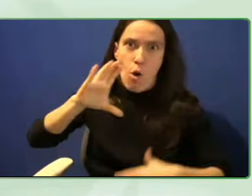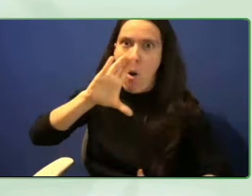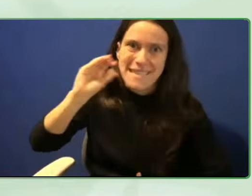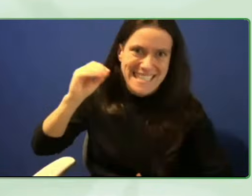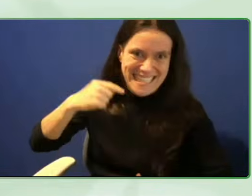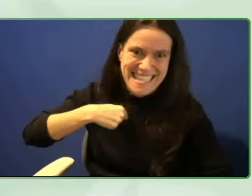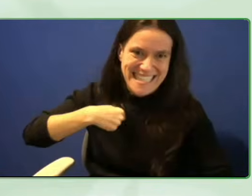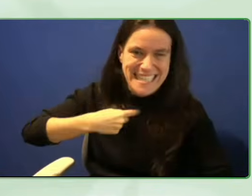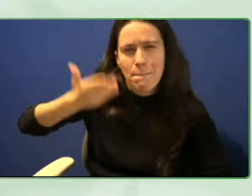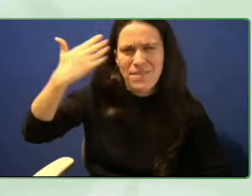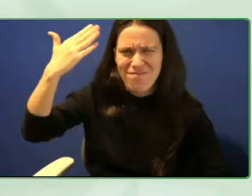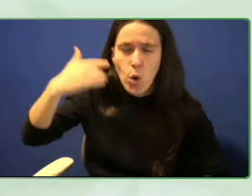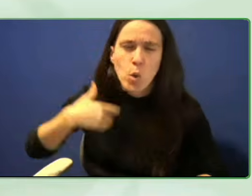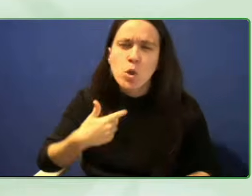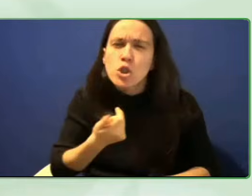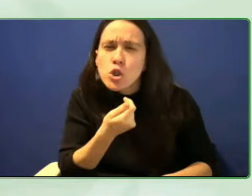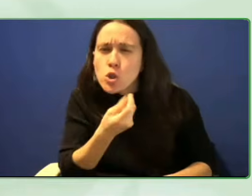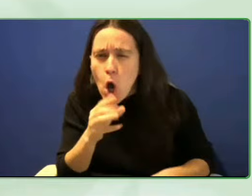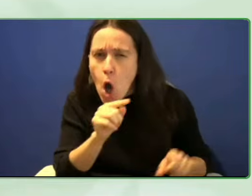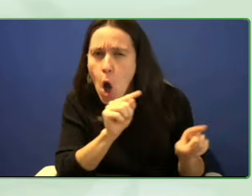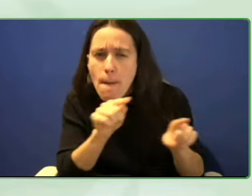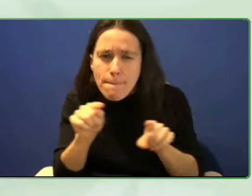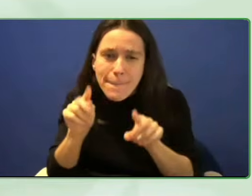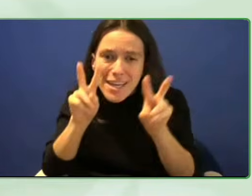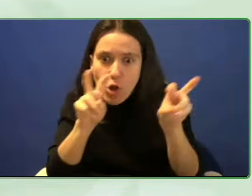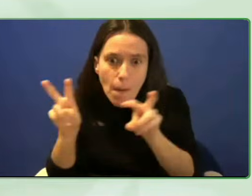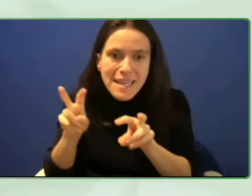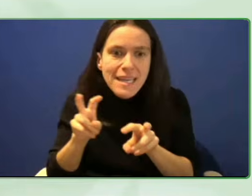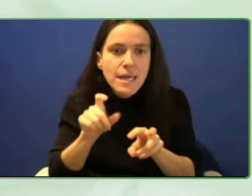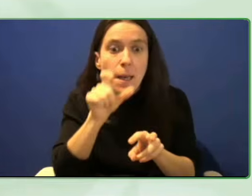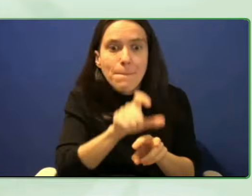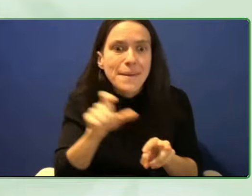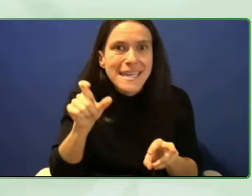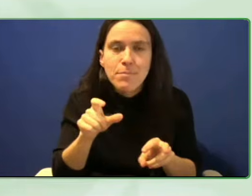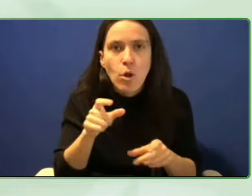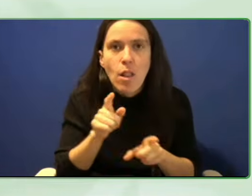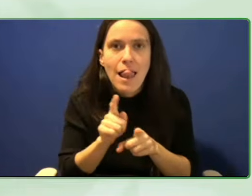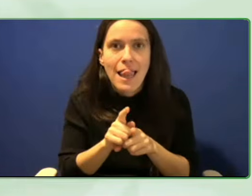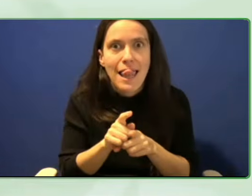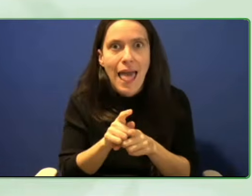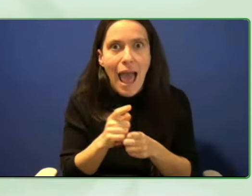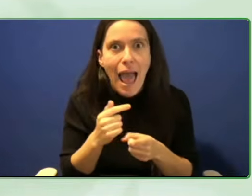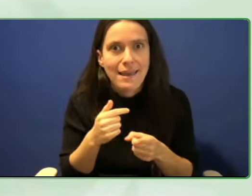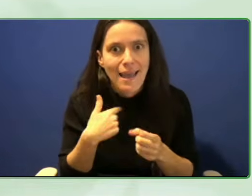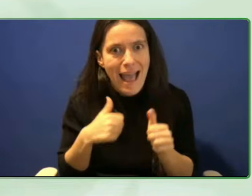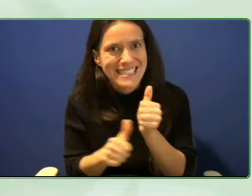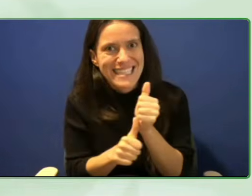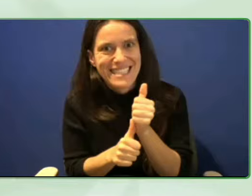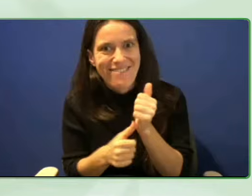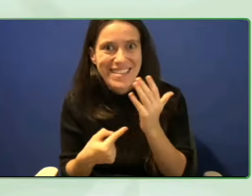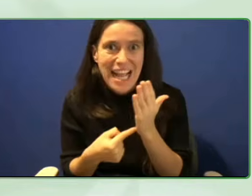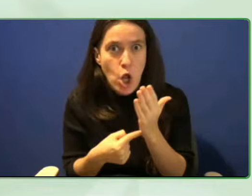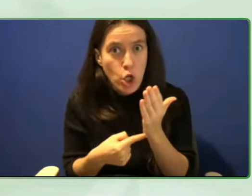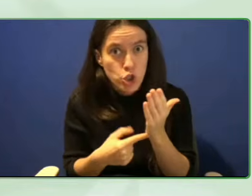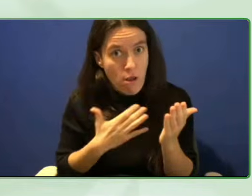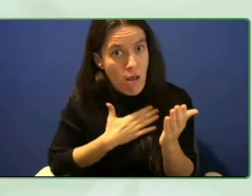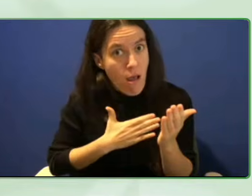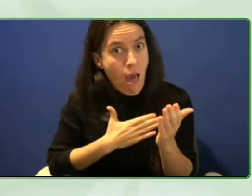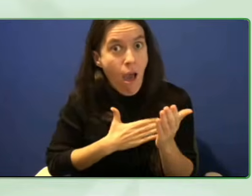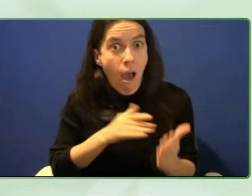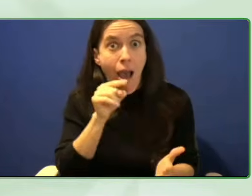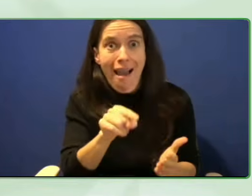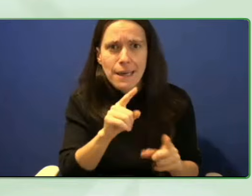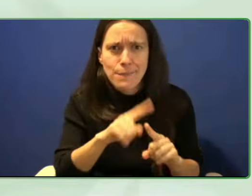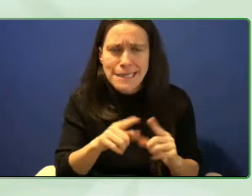the things that people as consumers like to use as assistive tech became challenging to implement